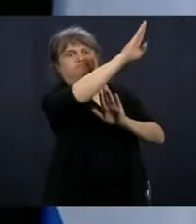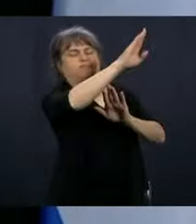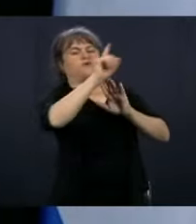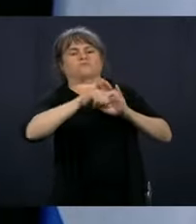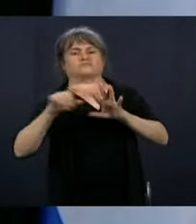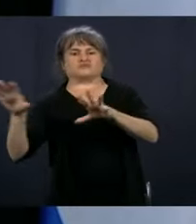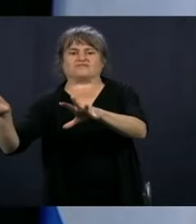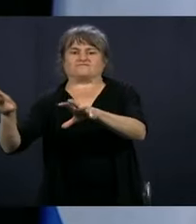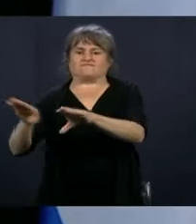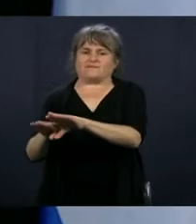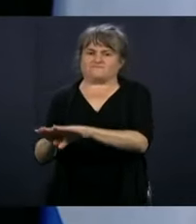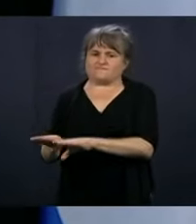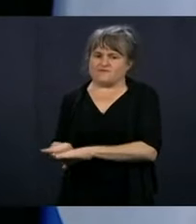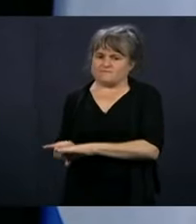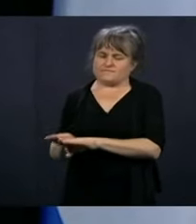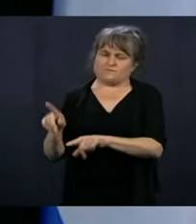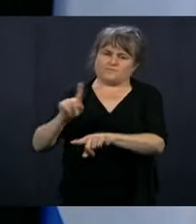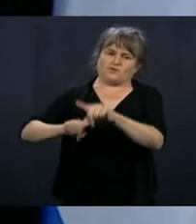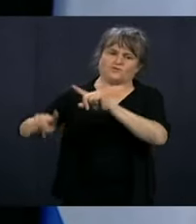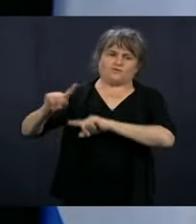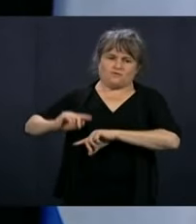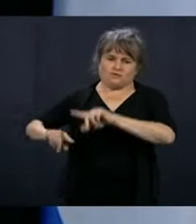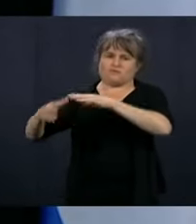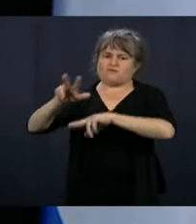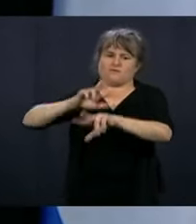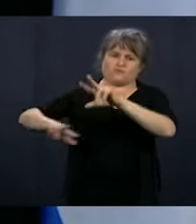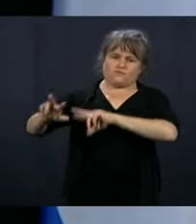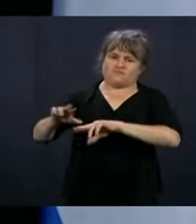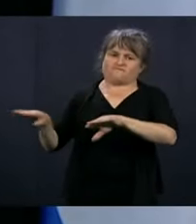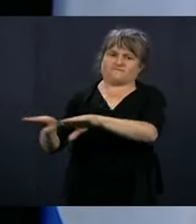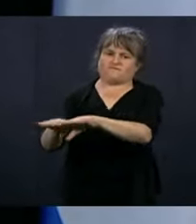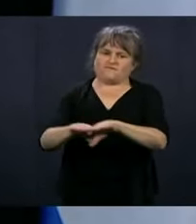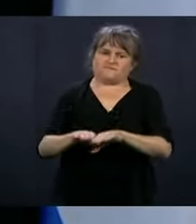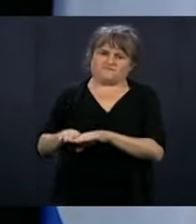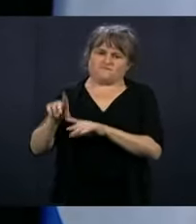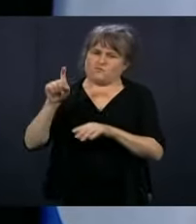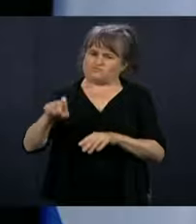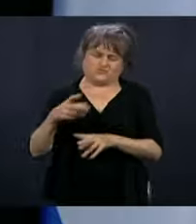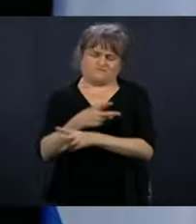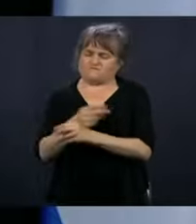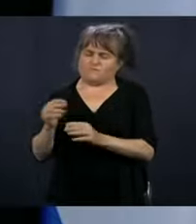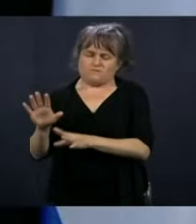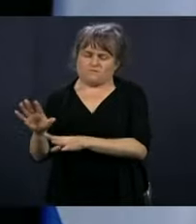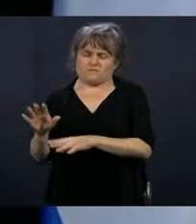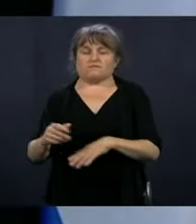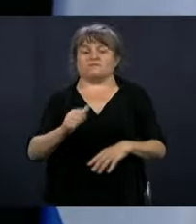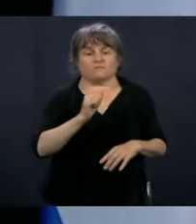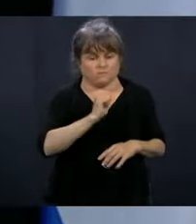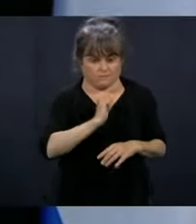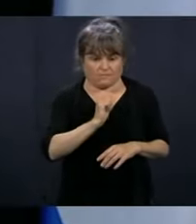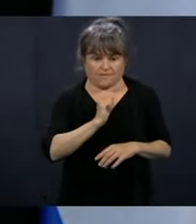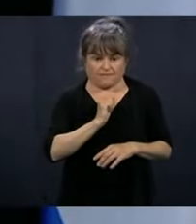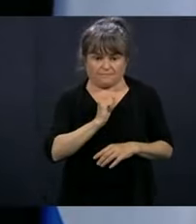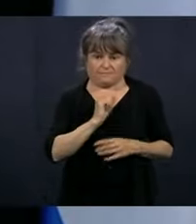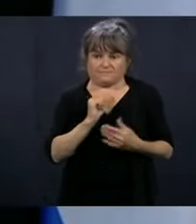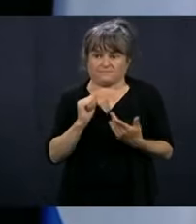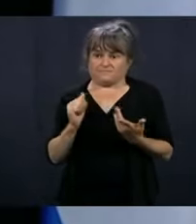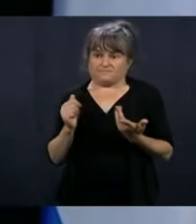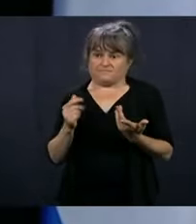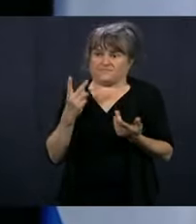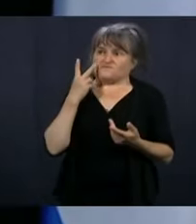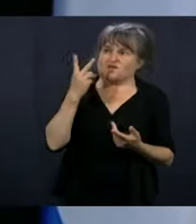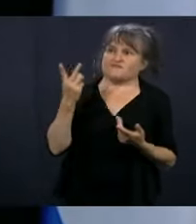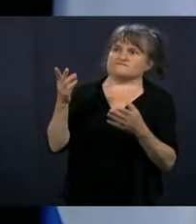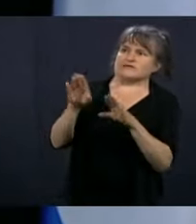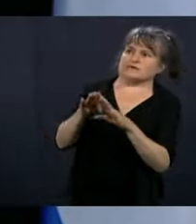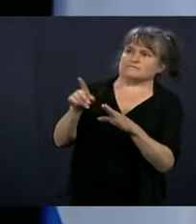groups. But I understand those people. I am myself, every time that I move around and I want to